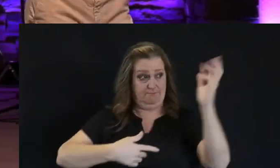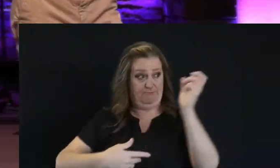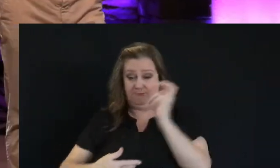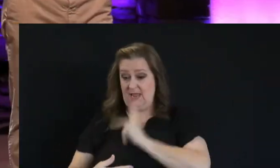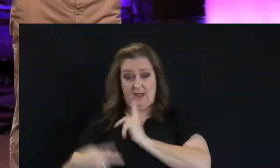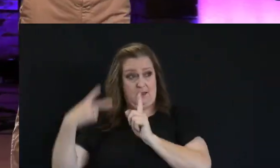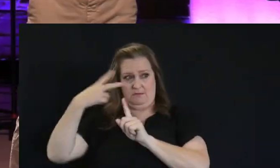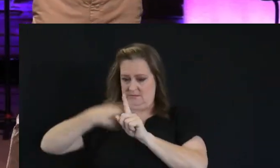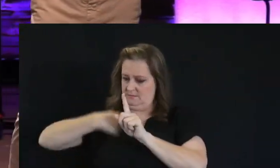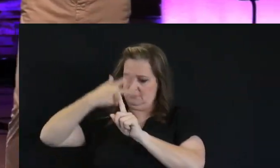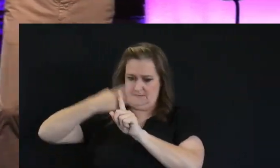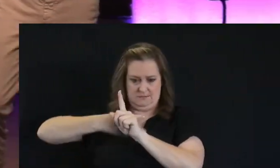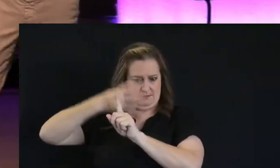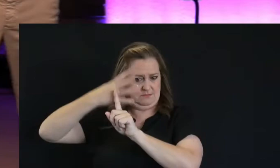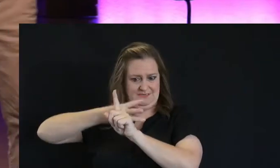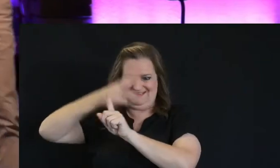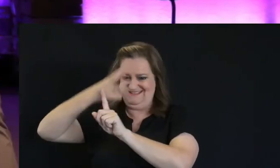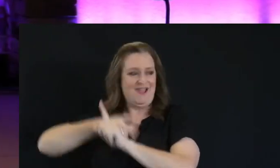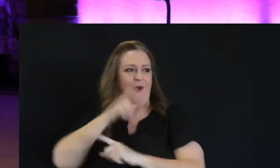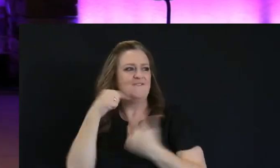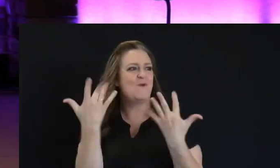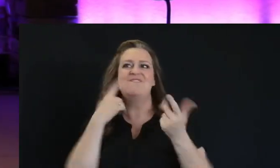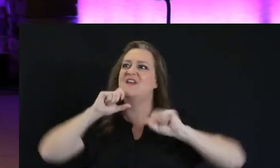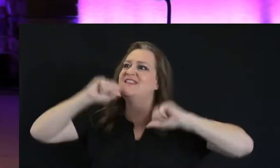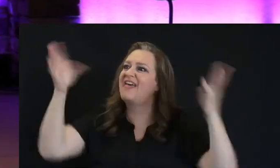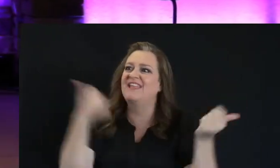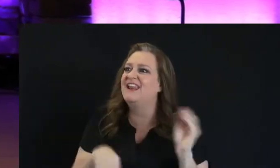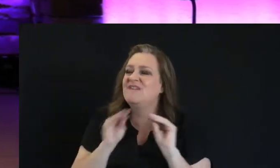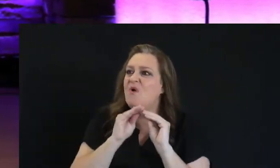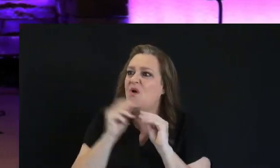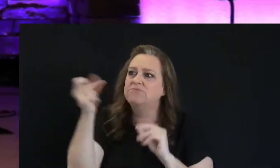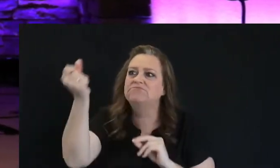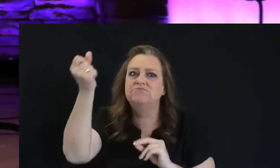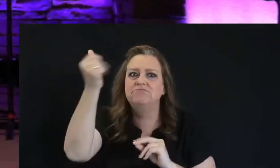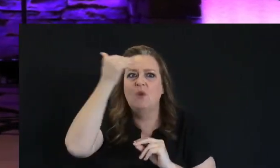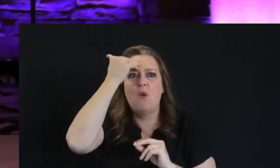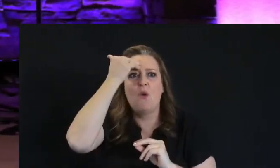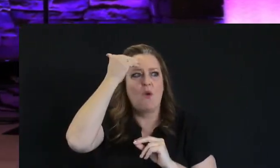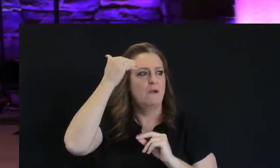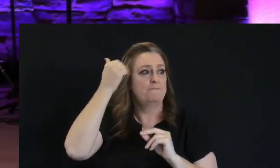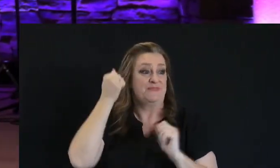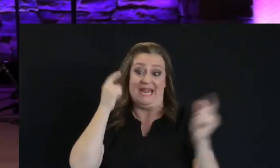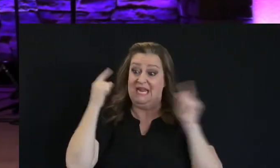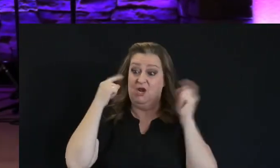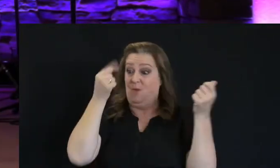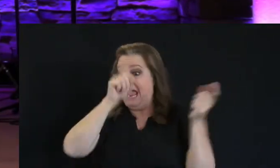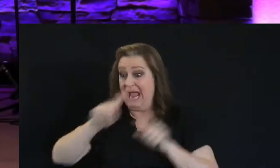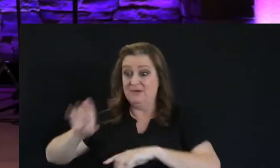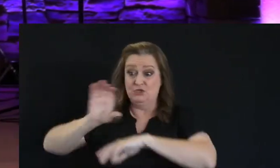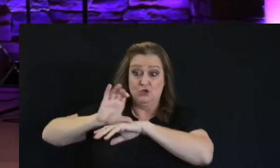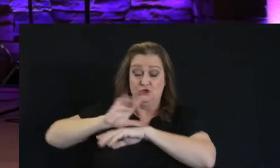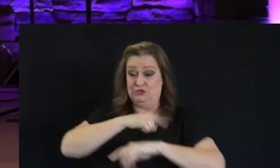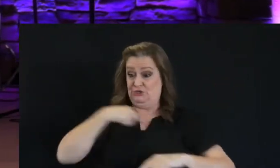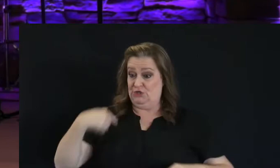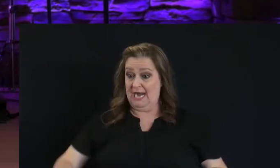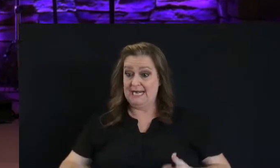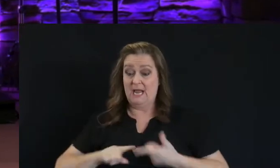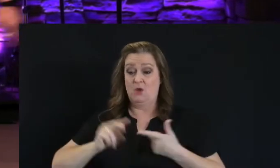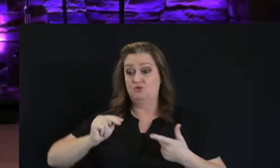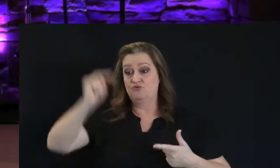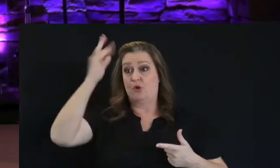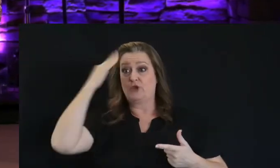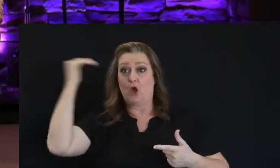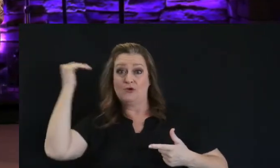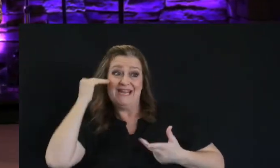patiently for that news. You and I don't have to wait for anything anymore. We can hear about what's happening at the church in China or North Korea. We can hear